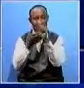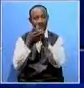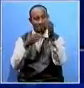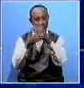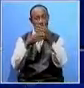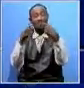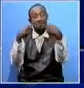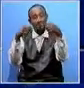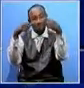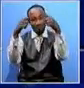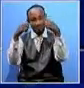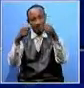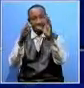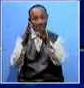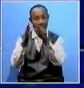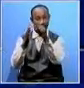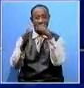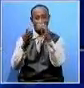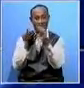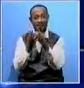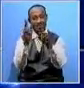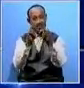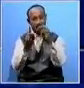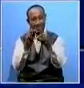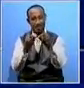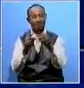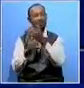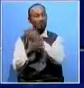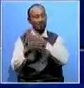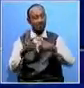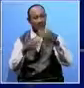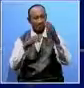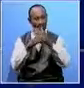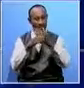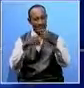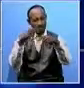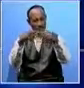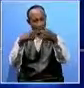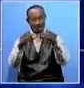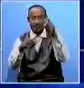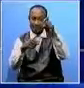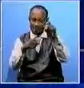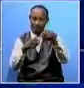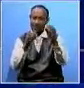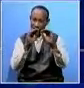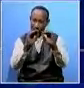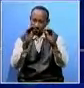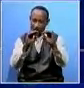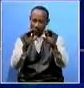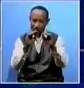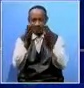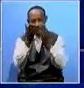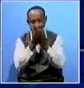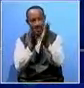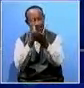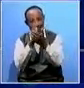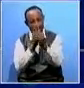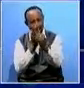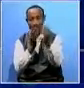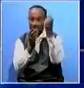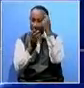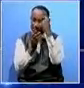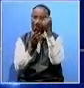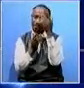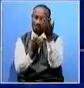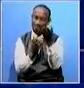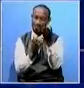Succeed. Mr. Vanga says for people to effectively run a business, there is need to equip them with the right skills and mindset.